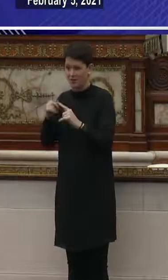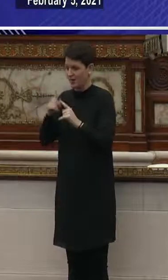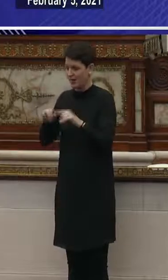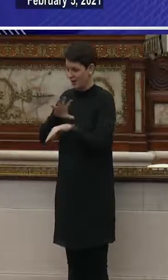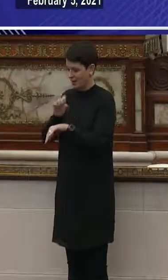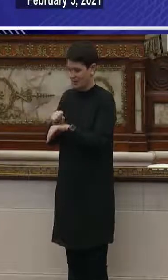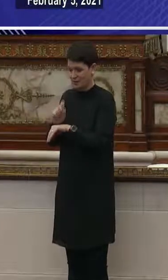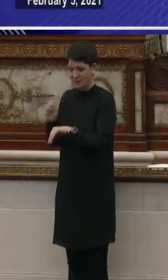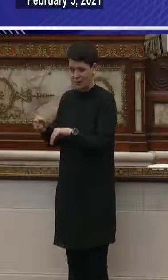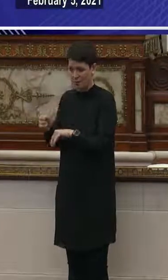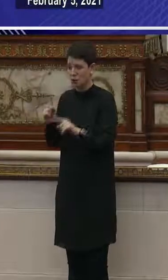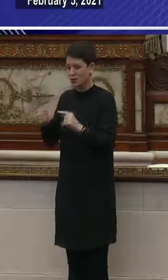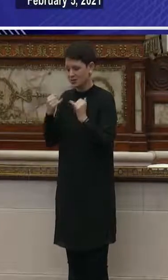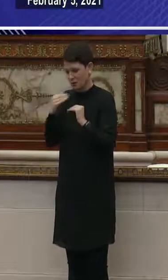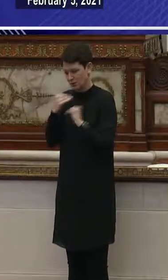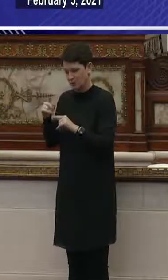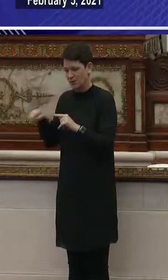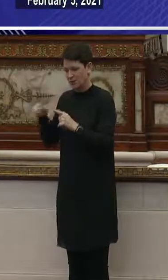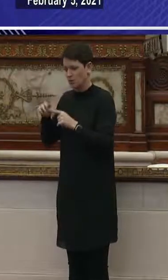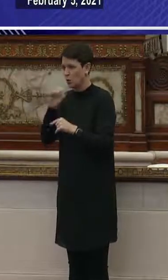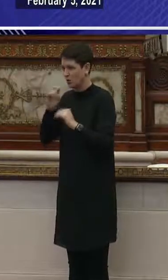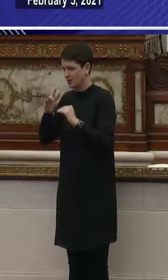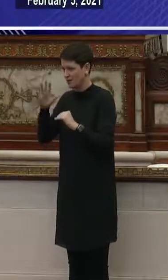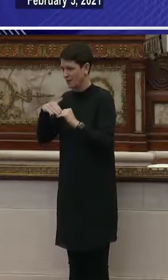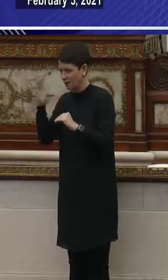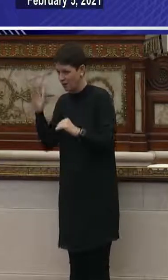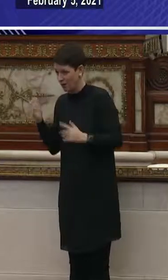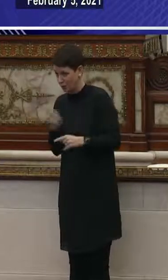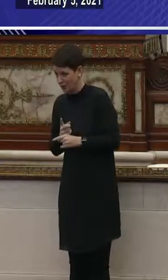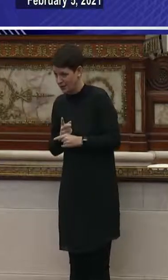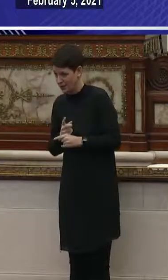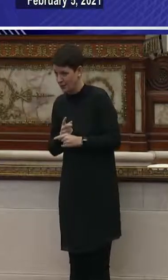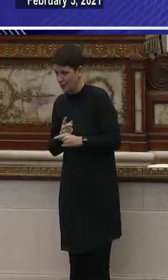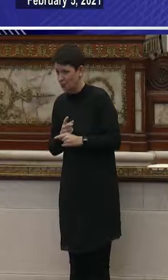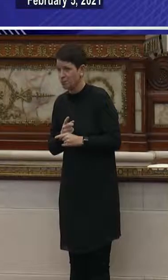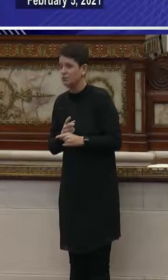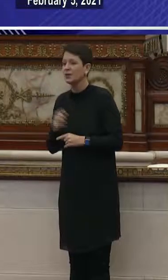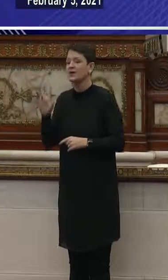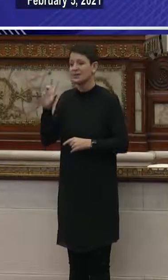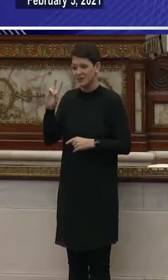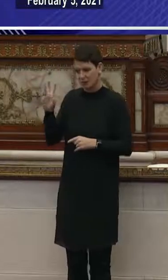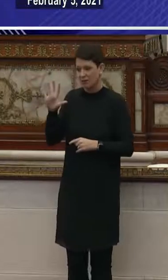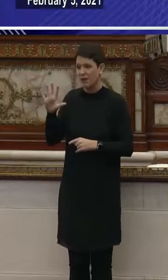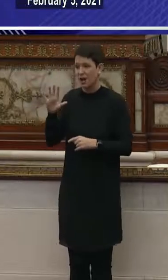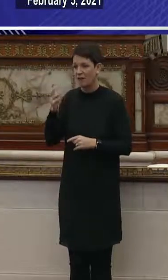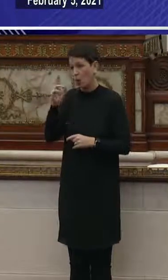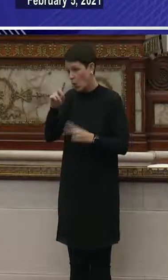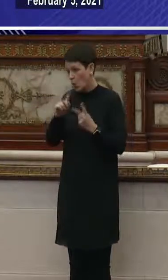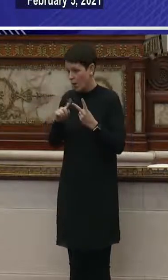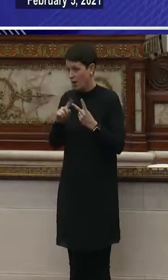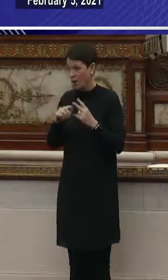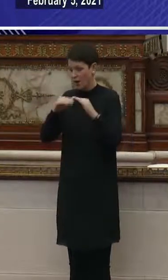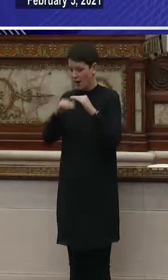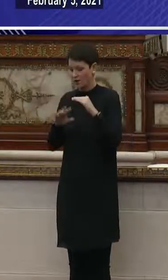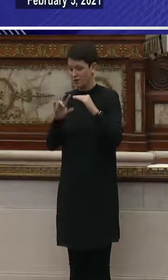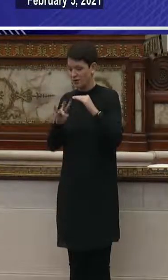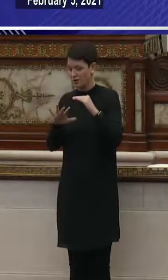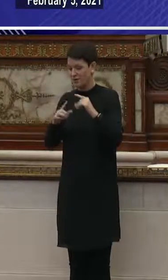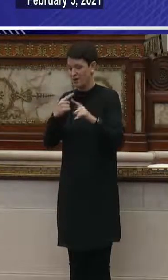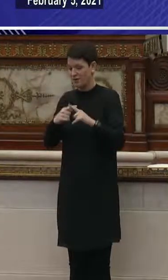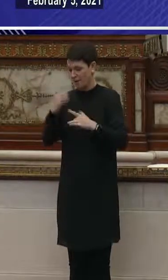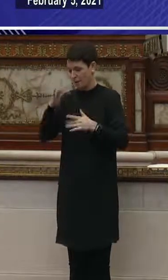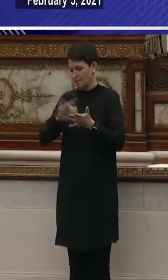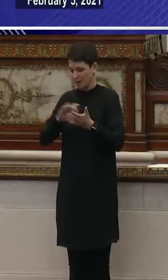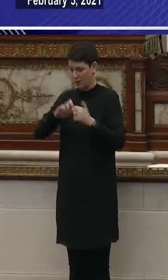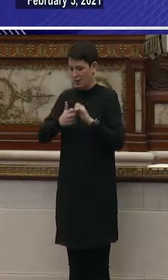them, you're limiting them to 75 and older. Is that correct? 75 or under 75 and have